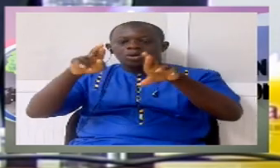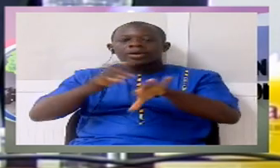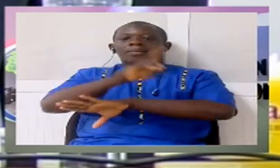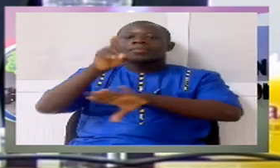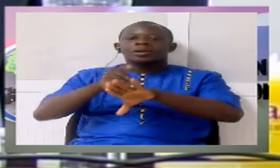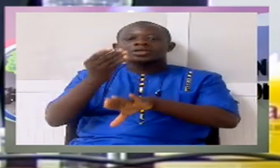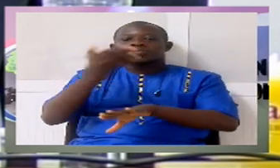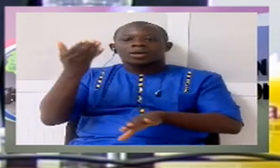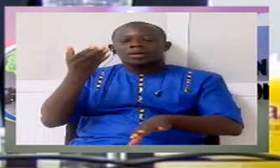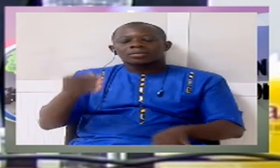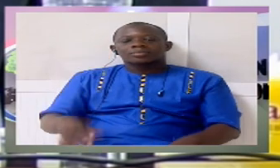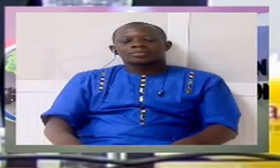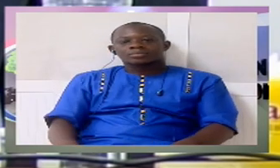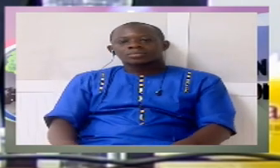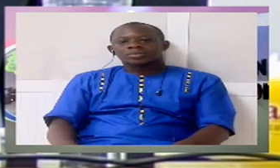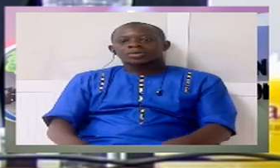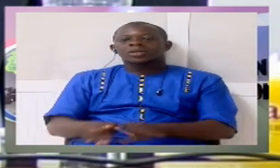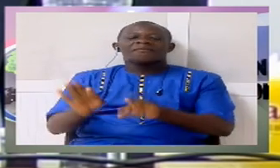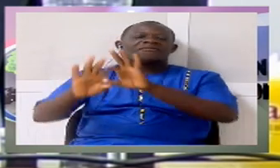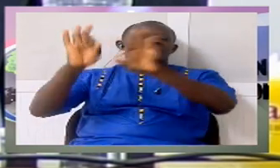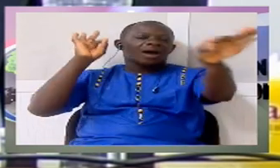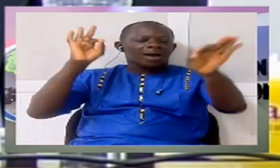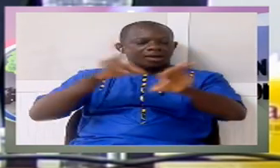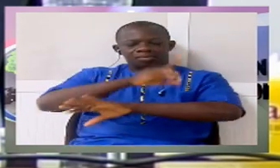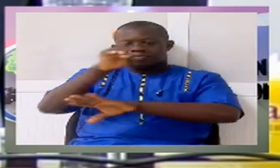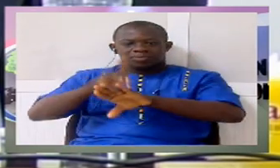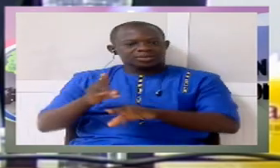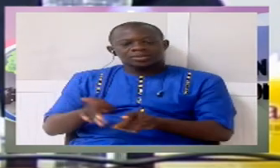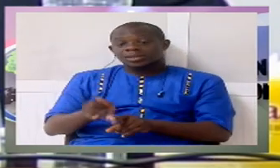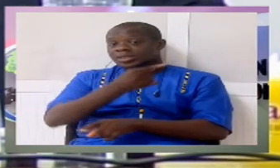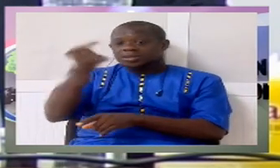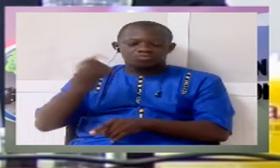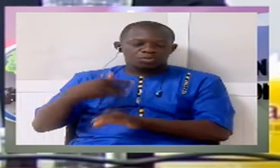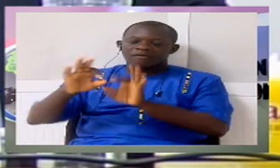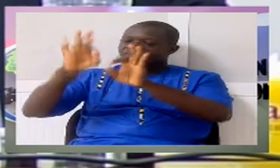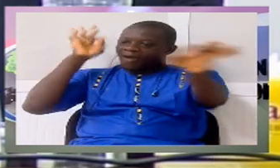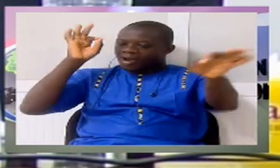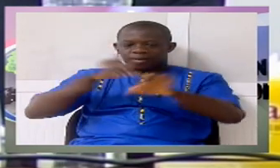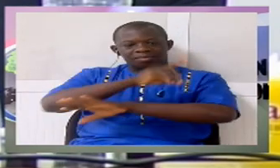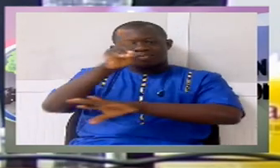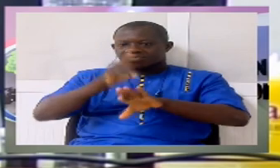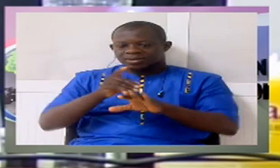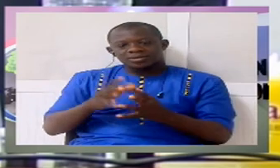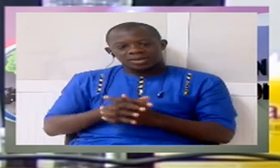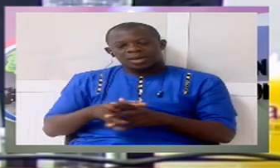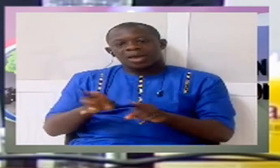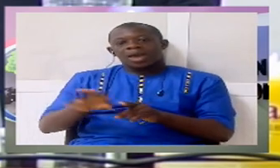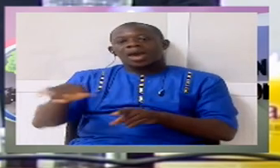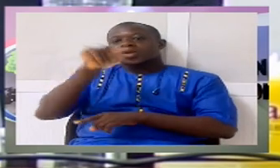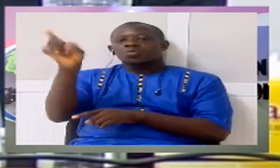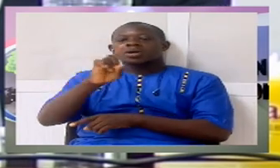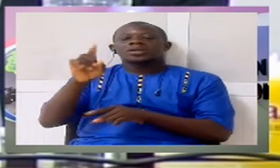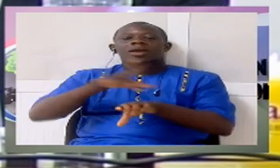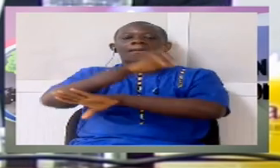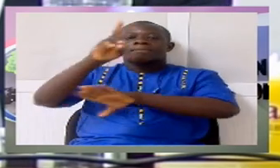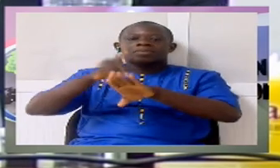military sweeper bi mom fan la tollu won ñu sori nañ they were far off dañ ñu sori they used to be far. But at what point